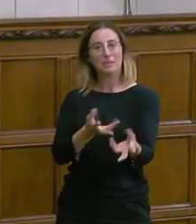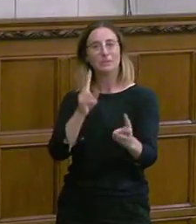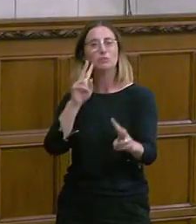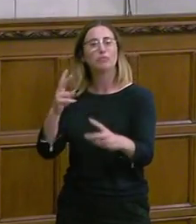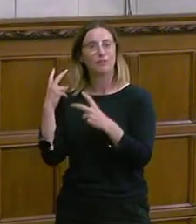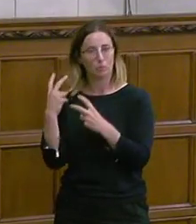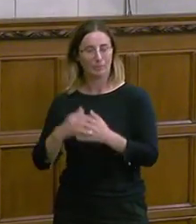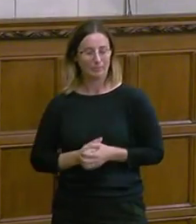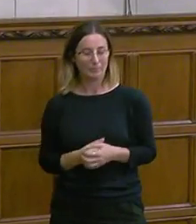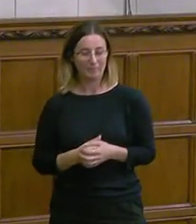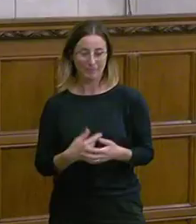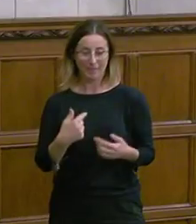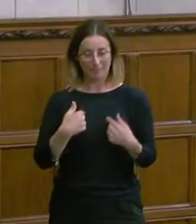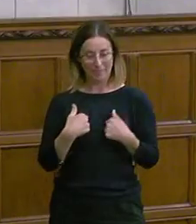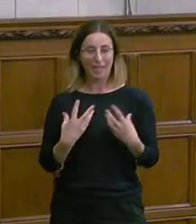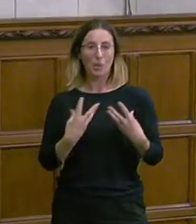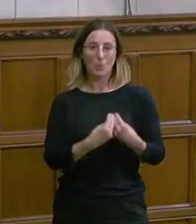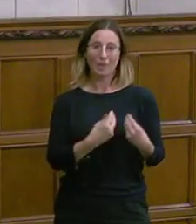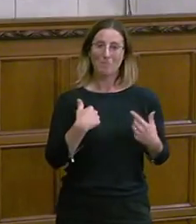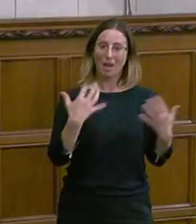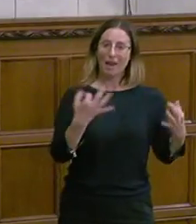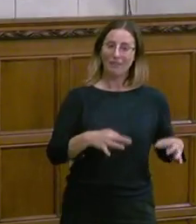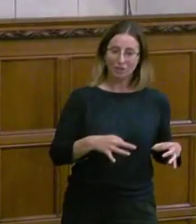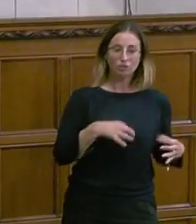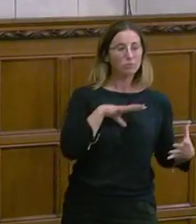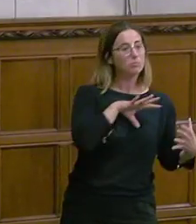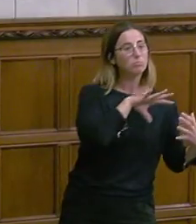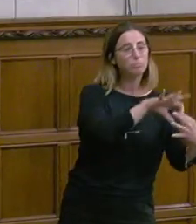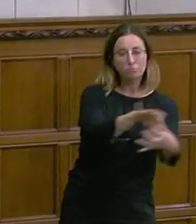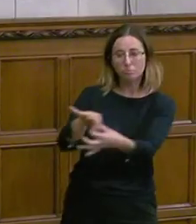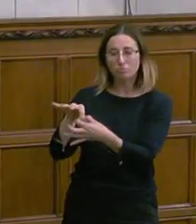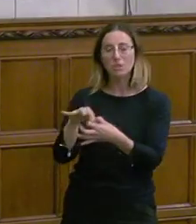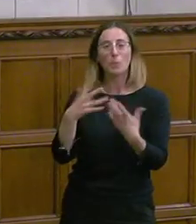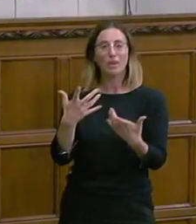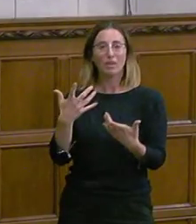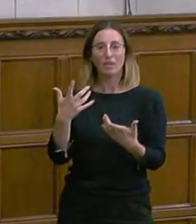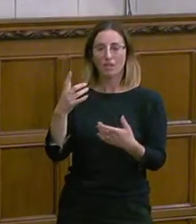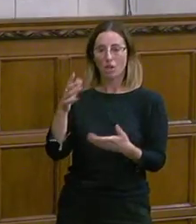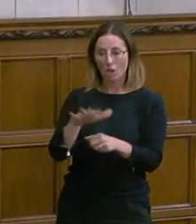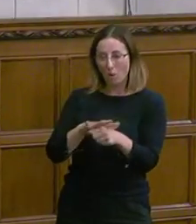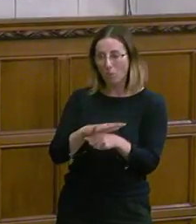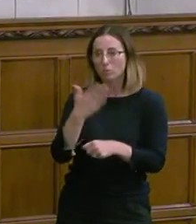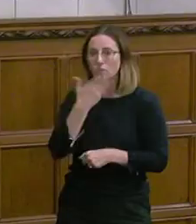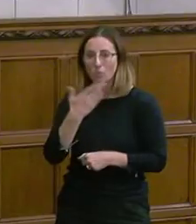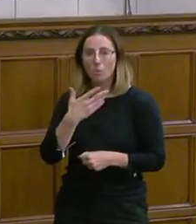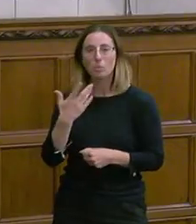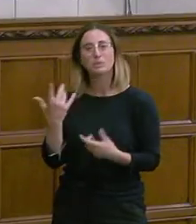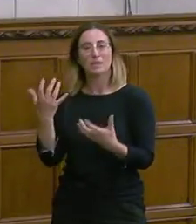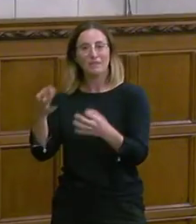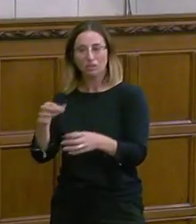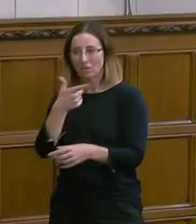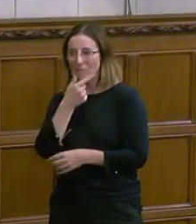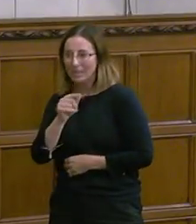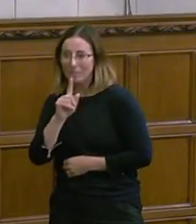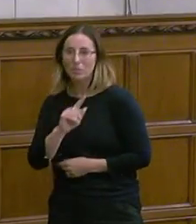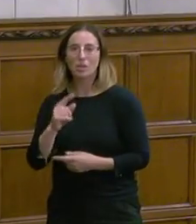and my officials in the department are engaging with local authorities and schools so that we understand what is driving increasing costs of provision and how we